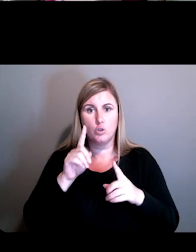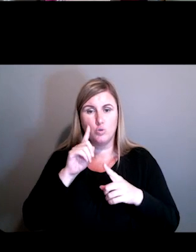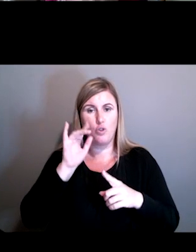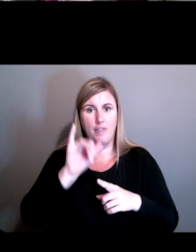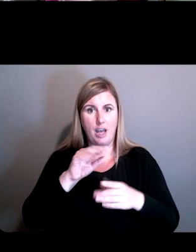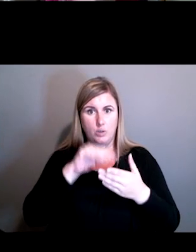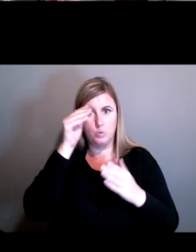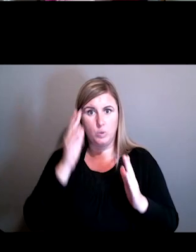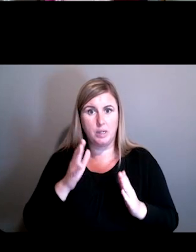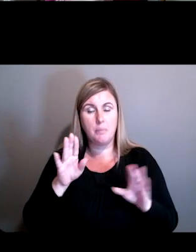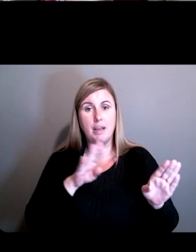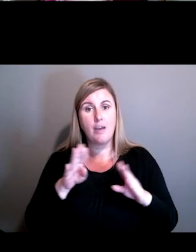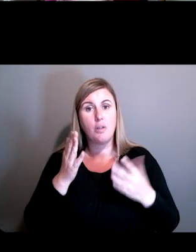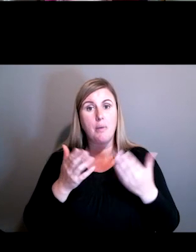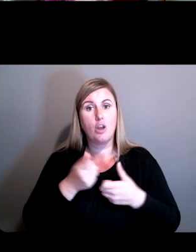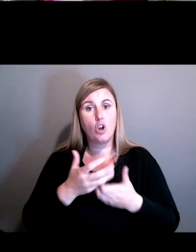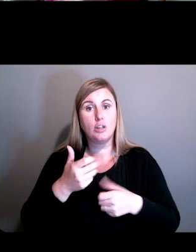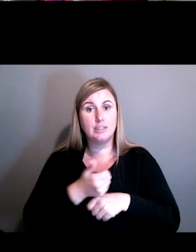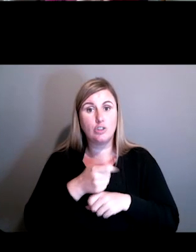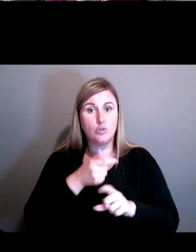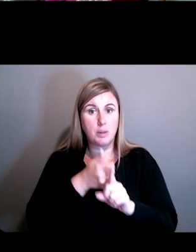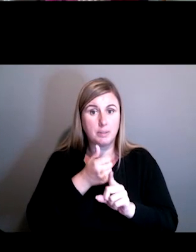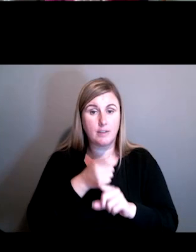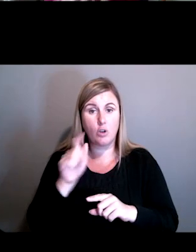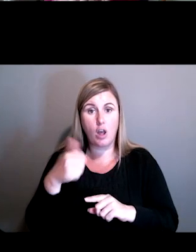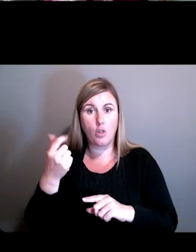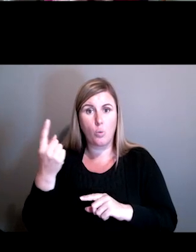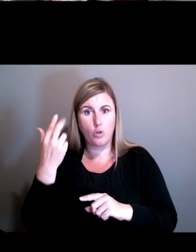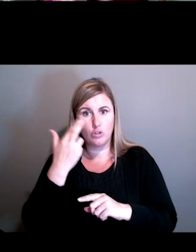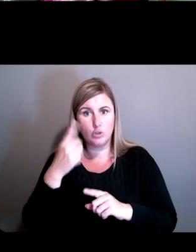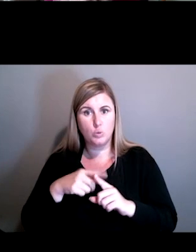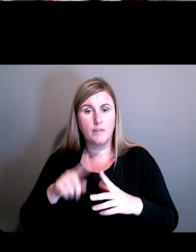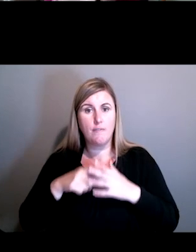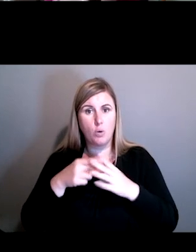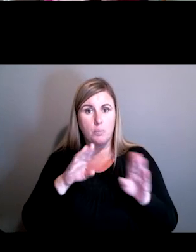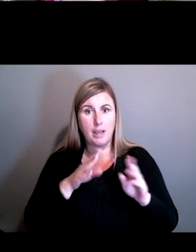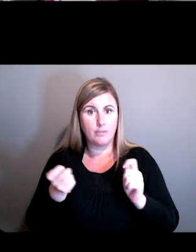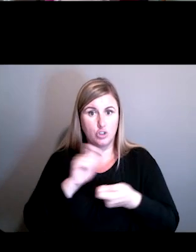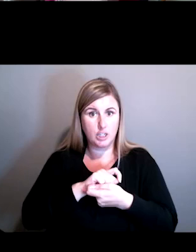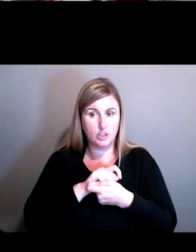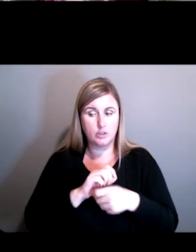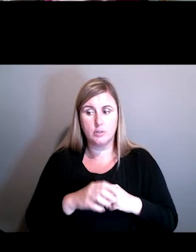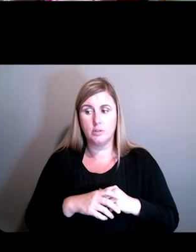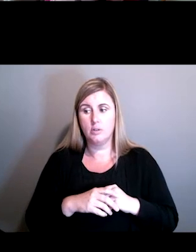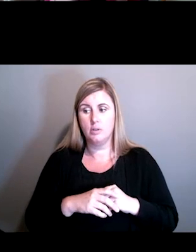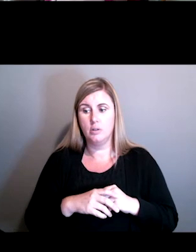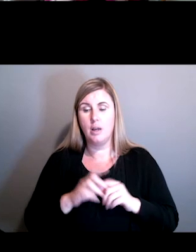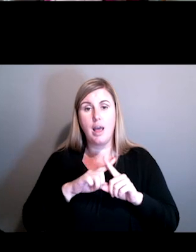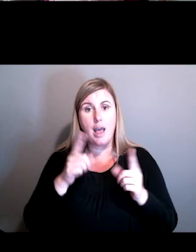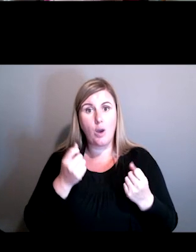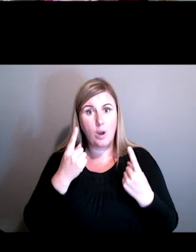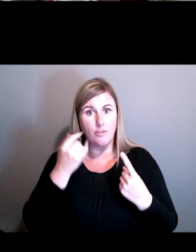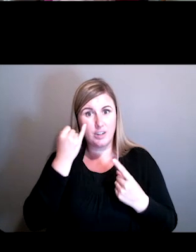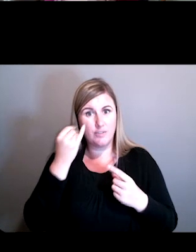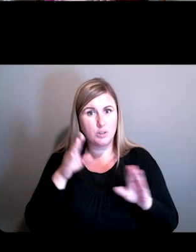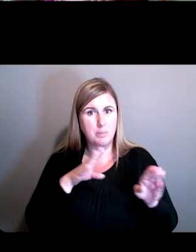cause danger to themselves or others are one reason to evoke behavior change. However, if there is a behavior that is just simply